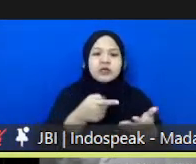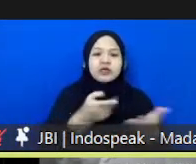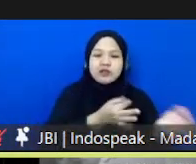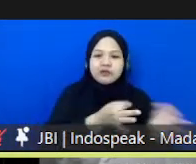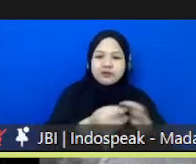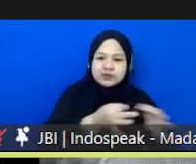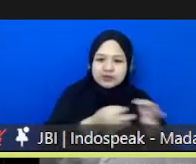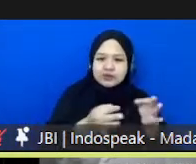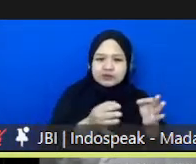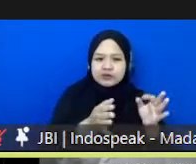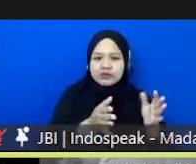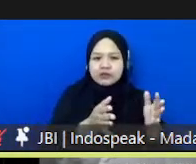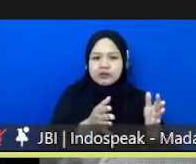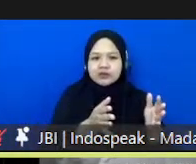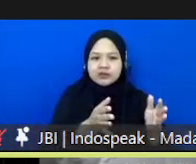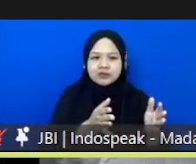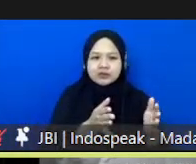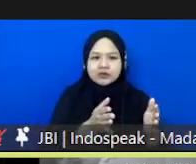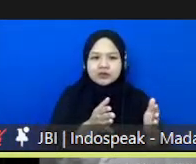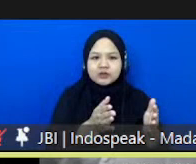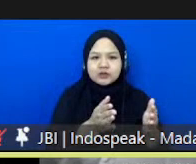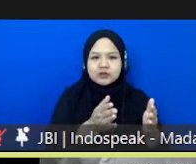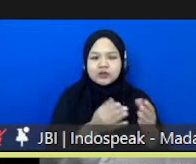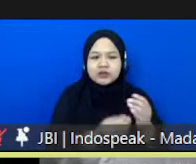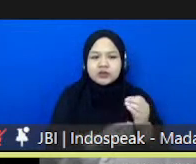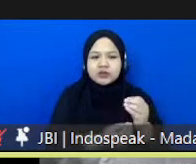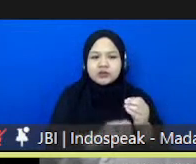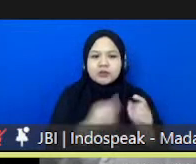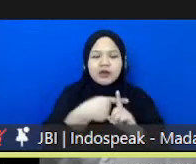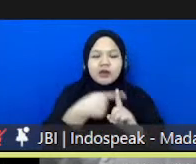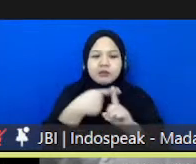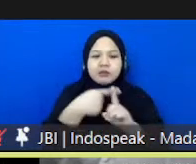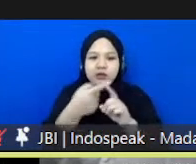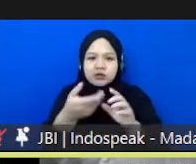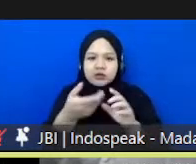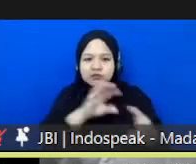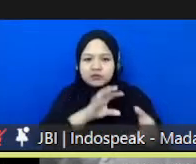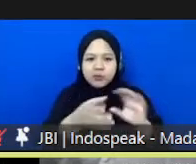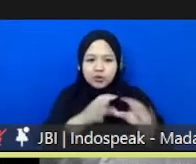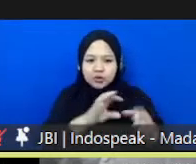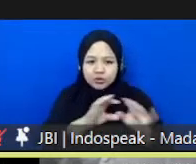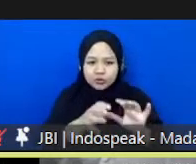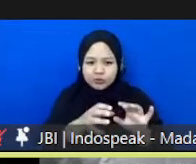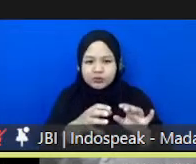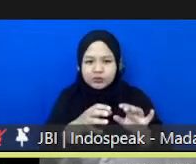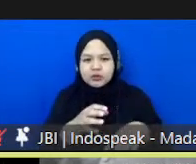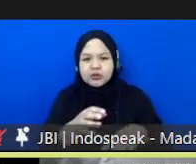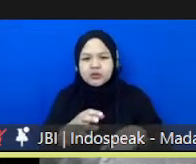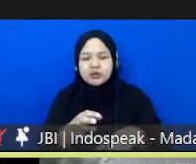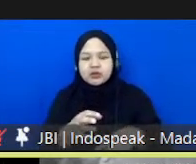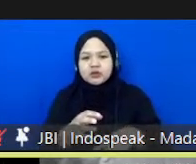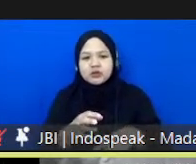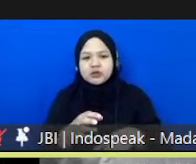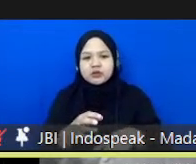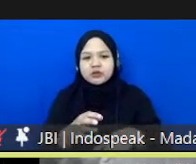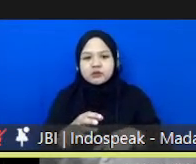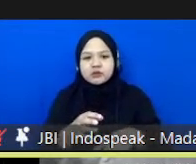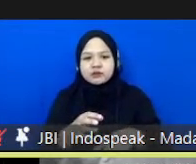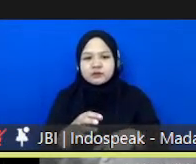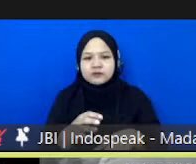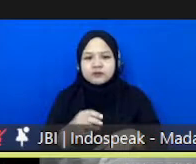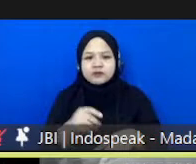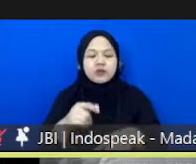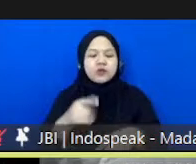necessary to see whether the kid or the stunted children have catch up to their development, severe acute malnutrition